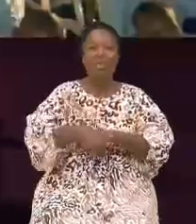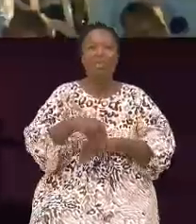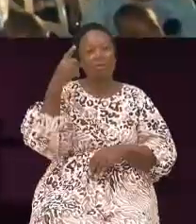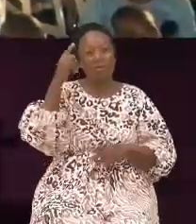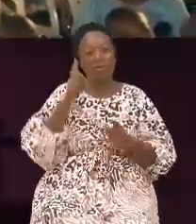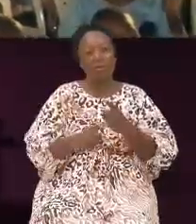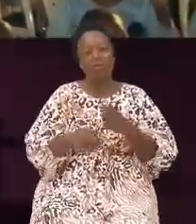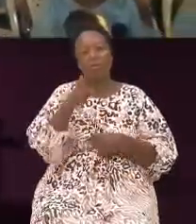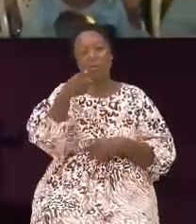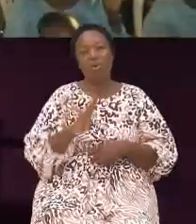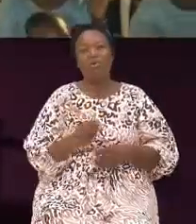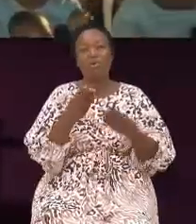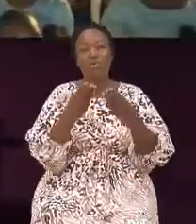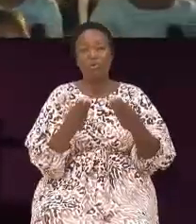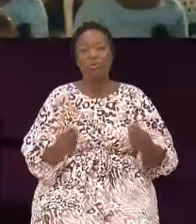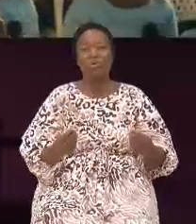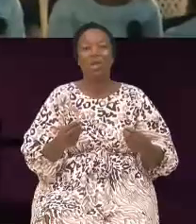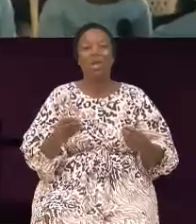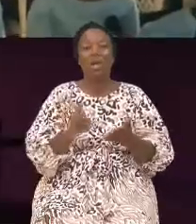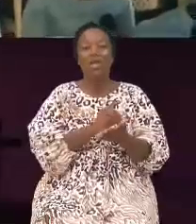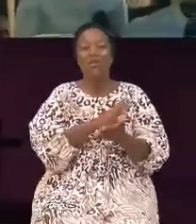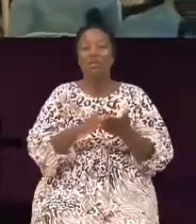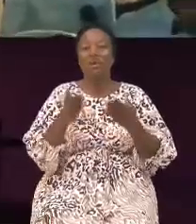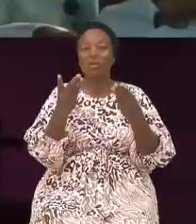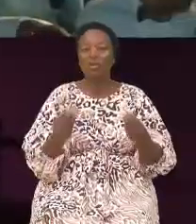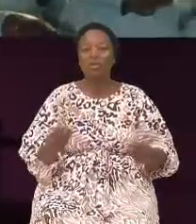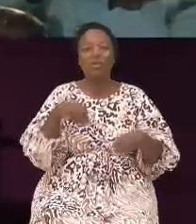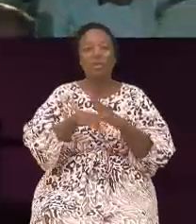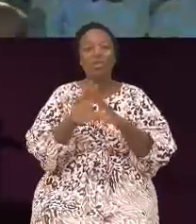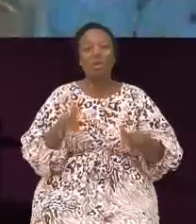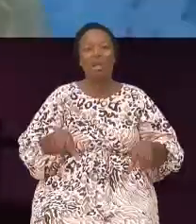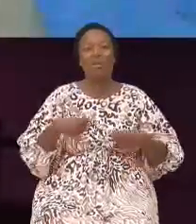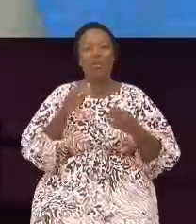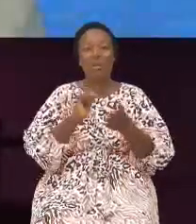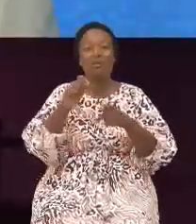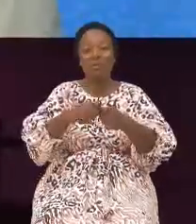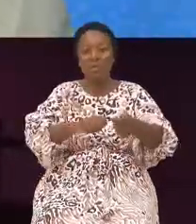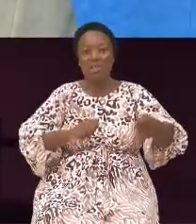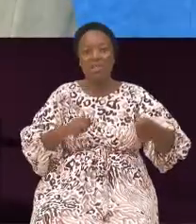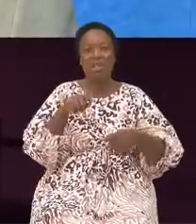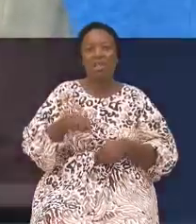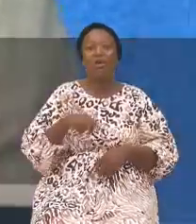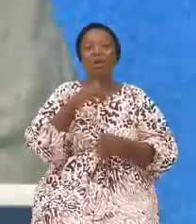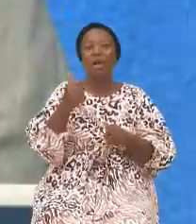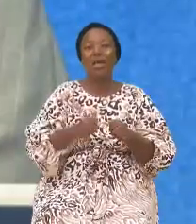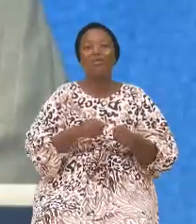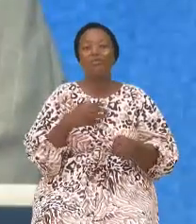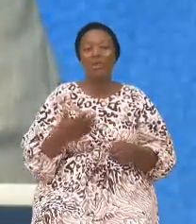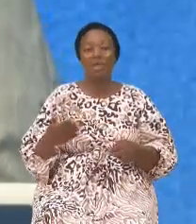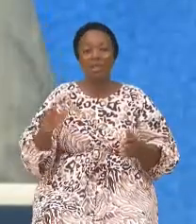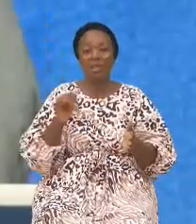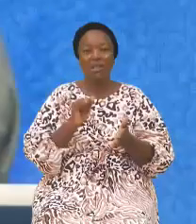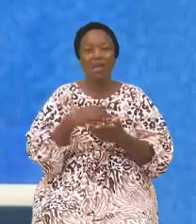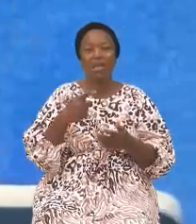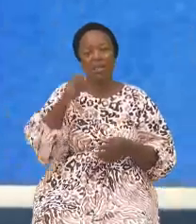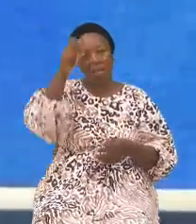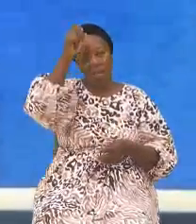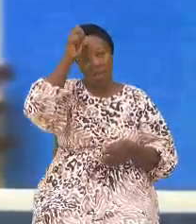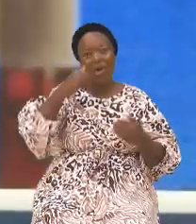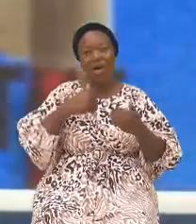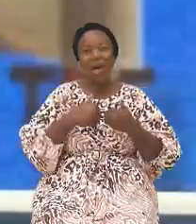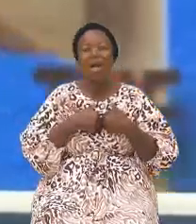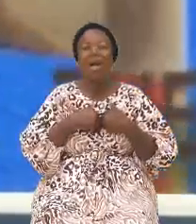miracle power. I welcome you tonight to God's solution, divine solution in your life that will